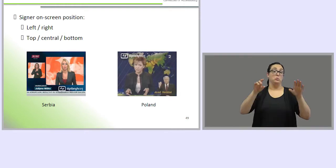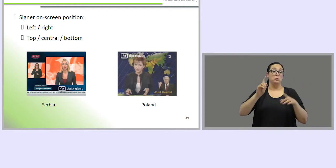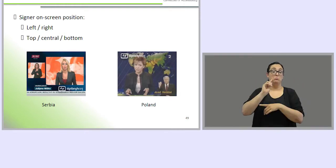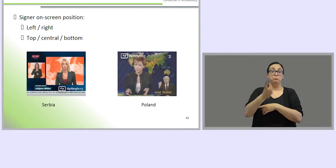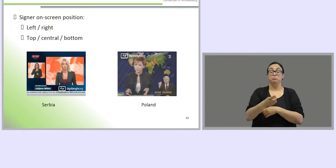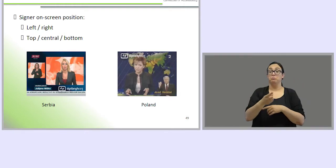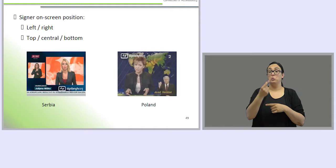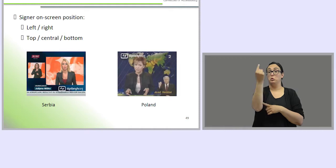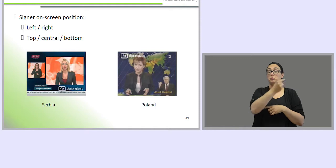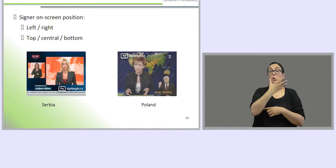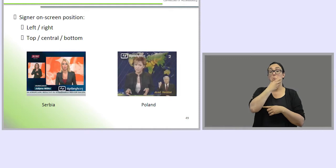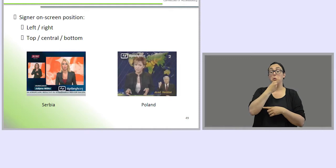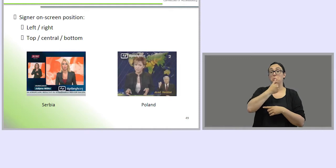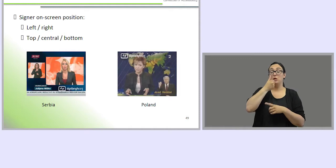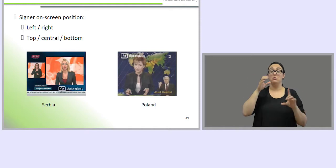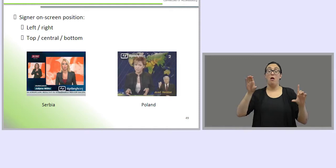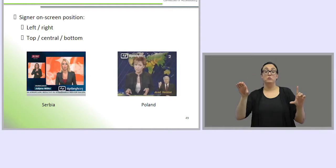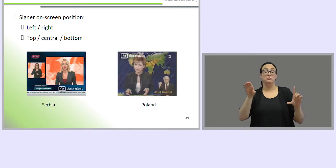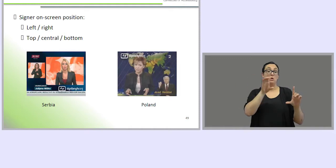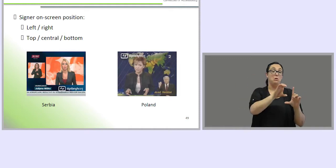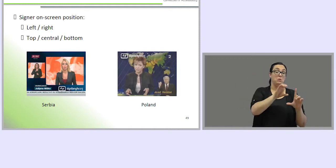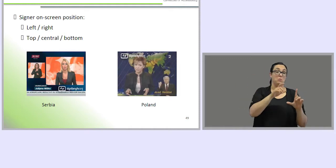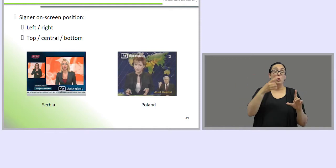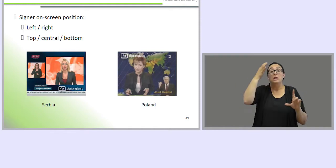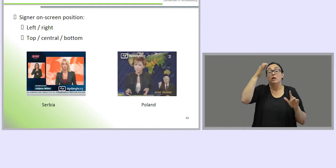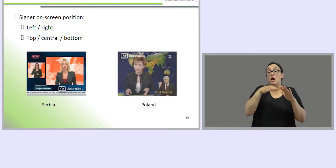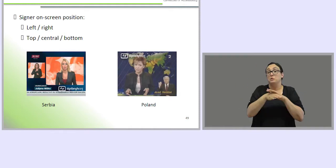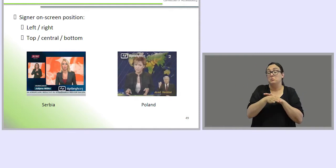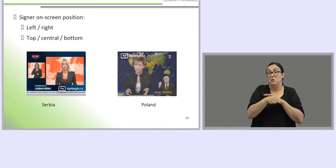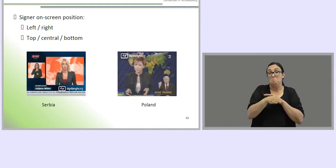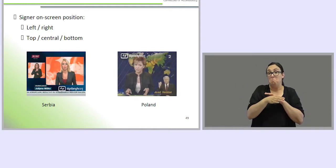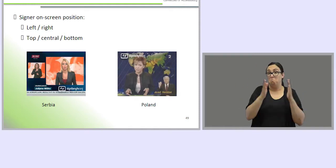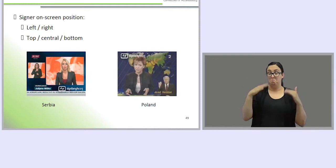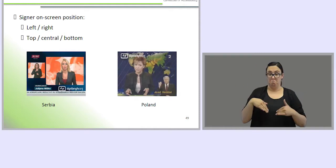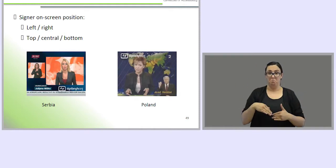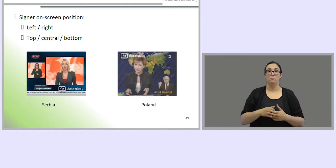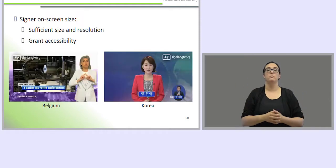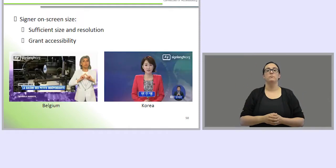using design criteria rather than accessibility criteria.